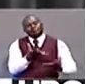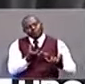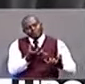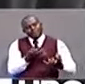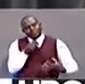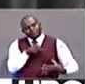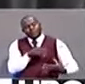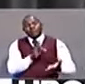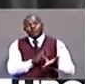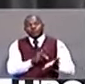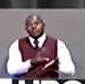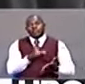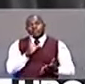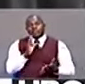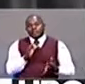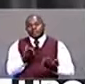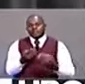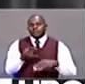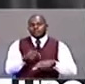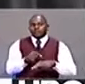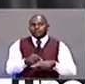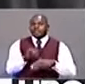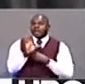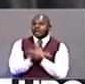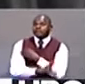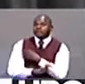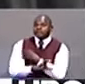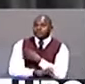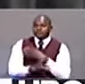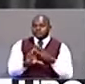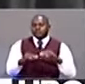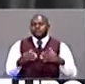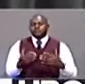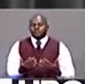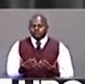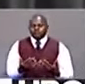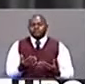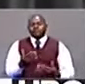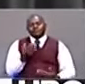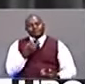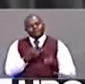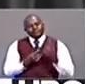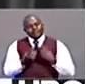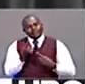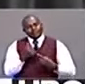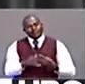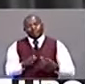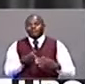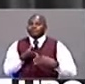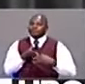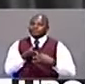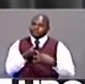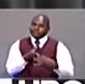expected, at a time when the country is crying for